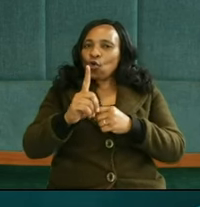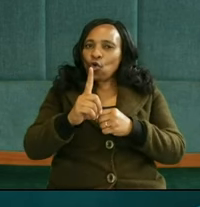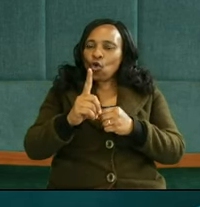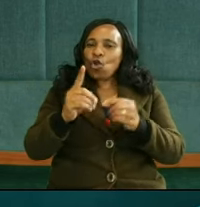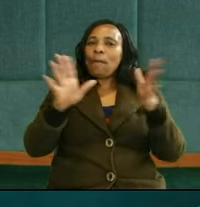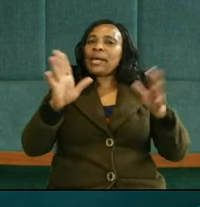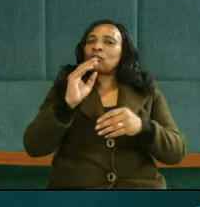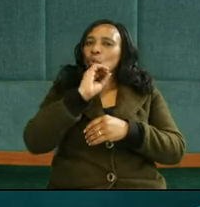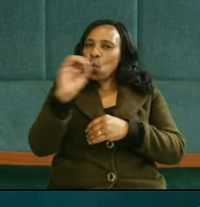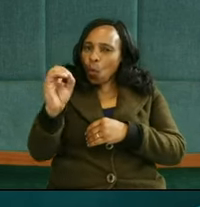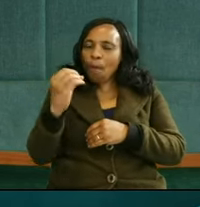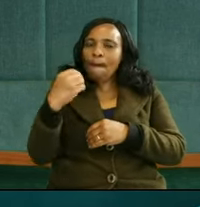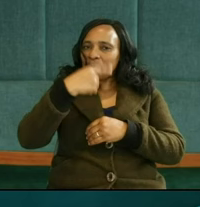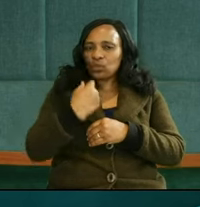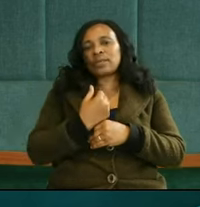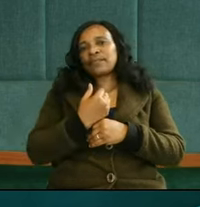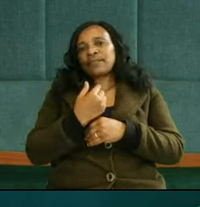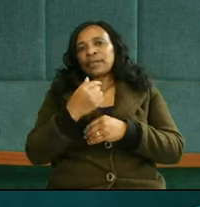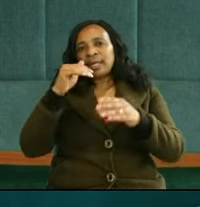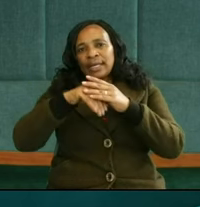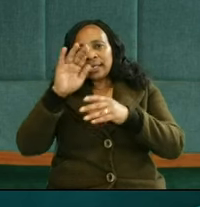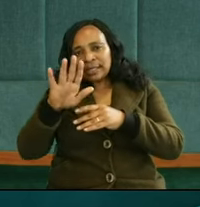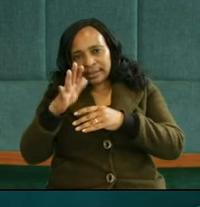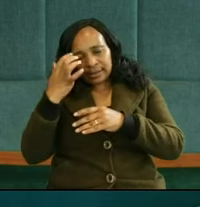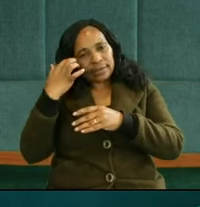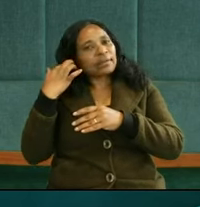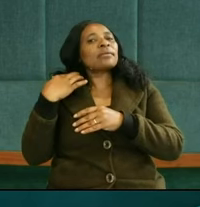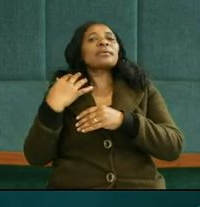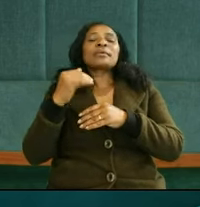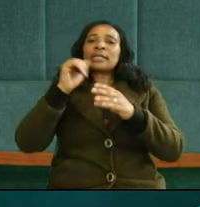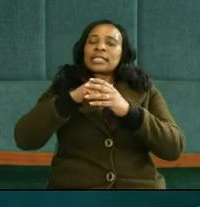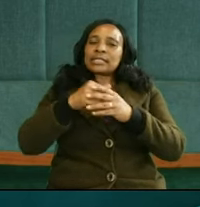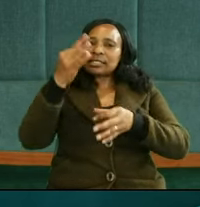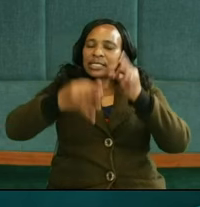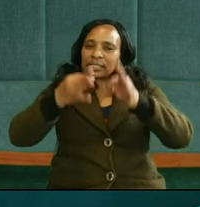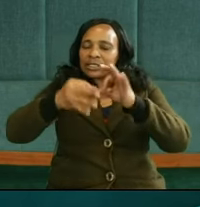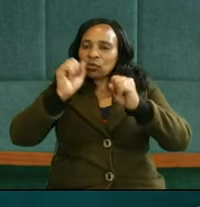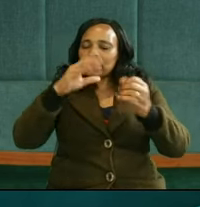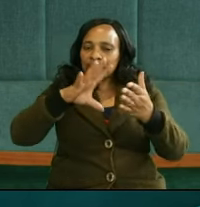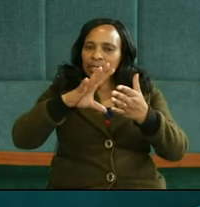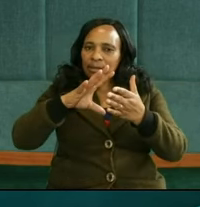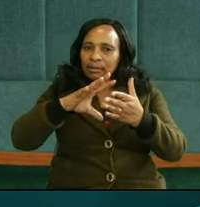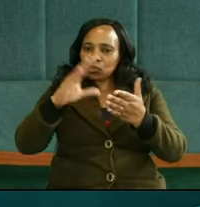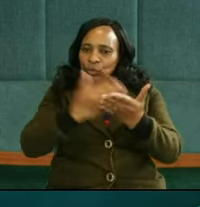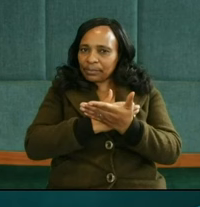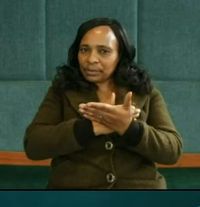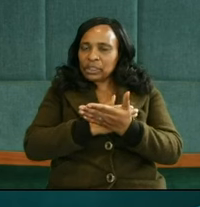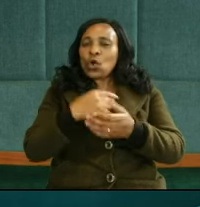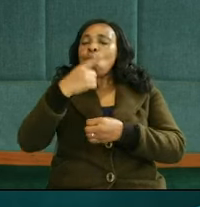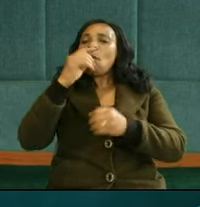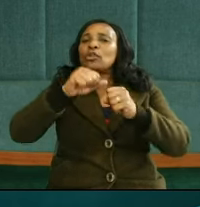opened not his mouth. In his humiliation, his justice was taken away. And who